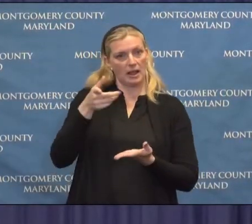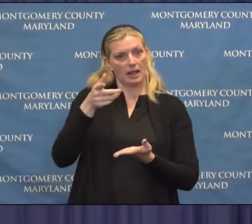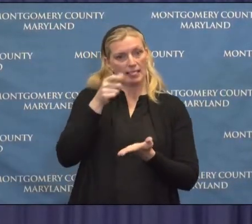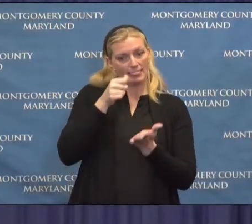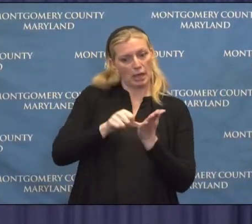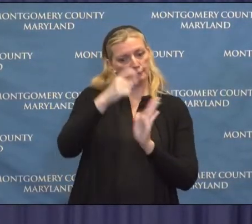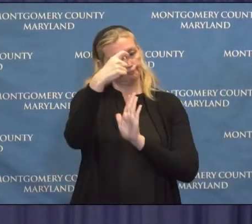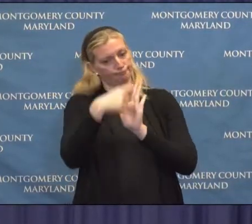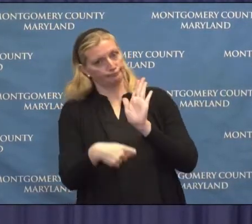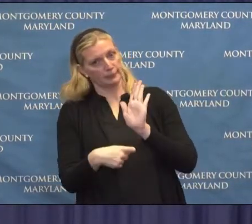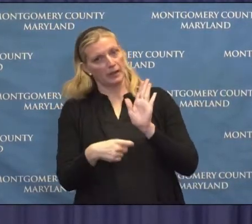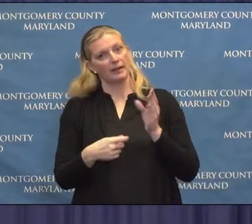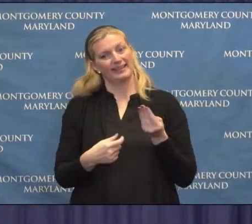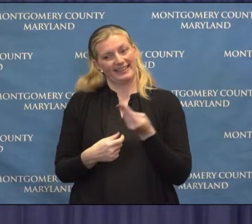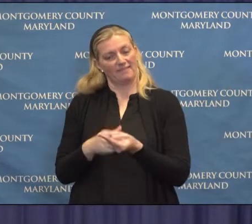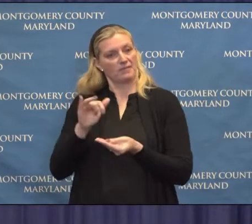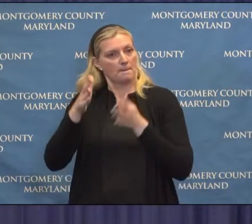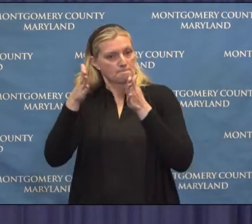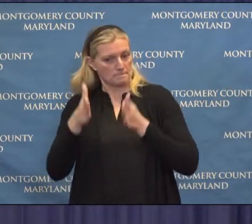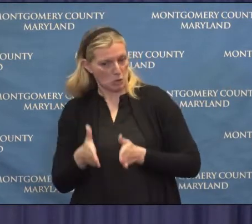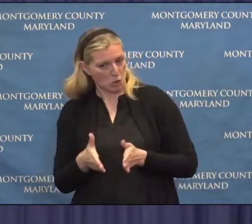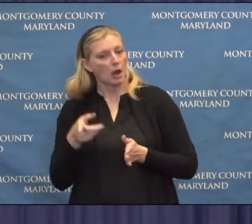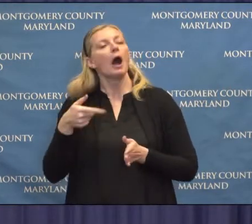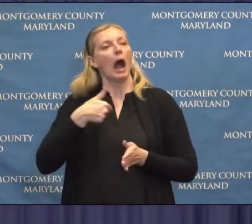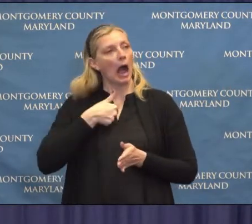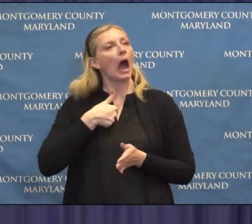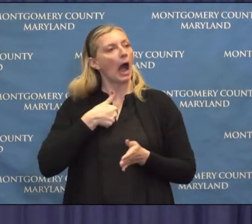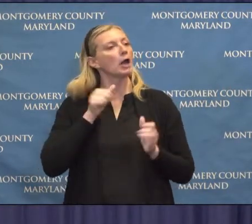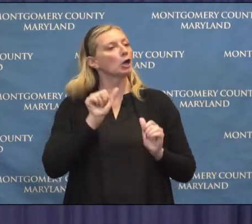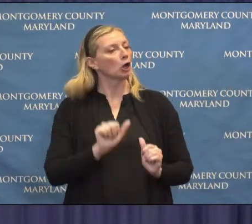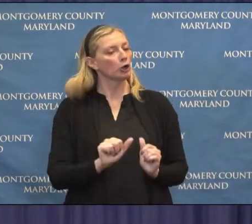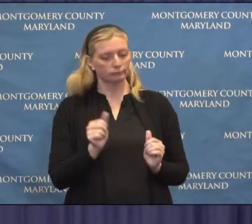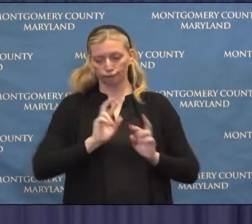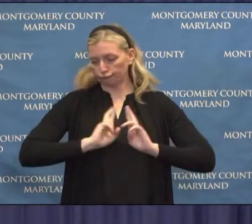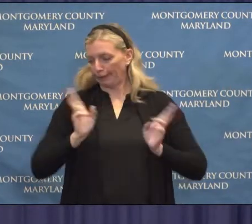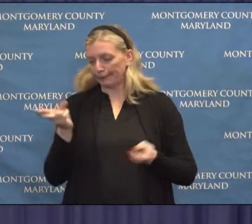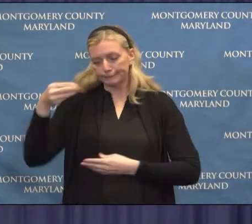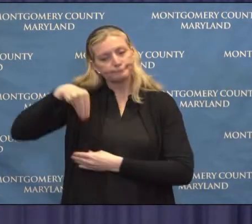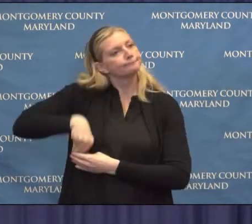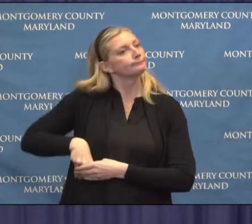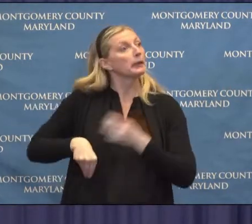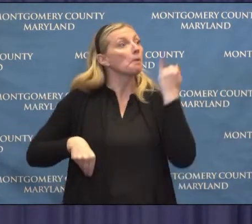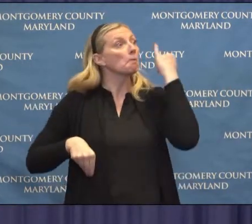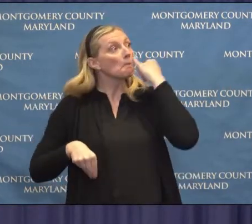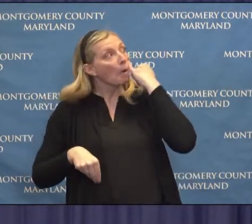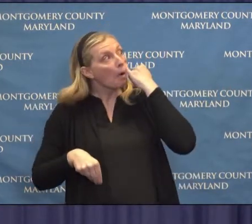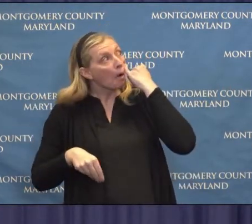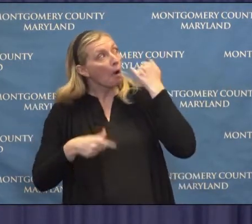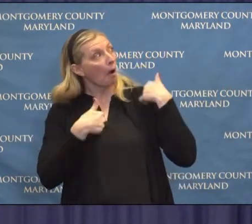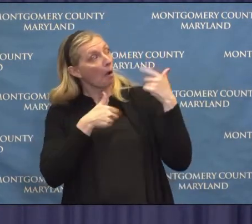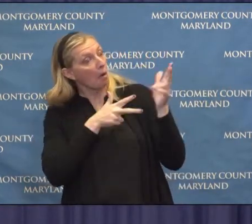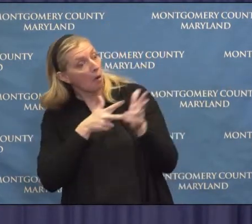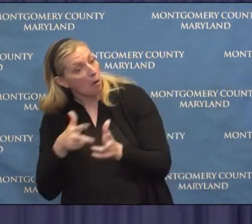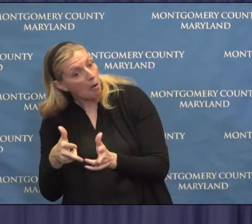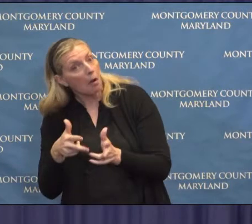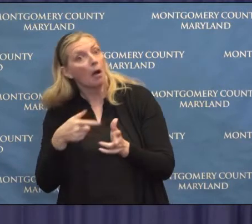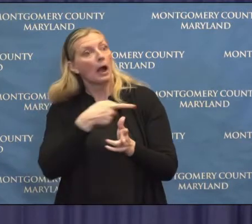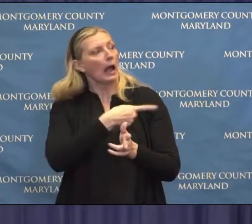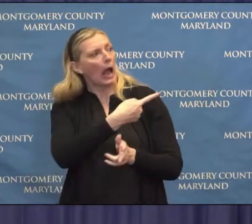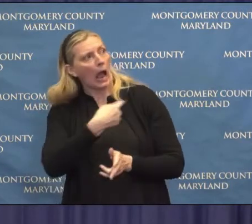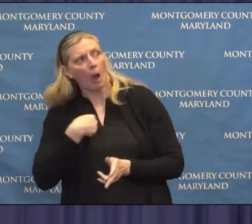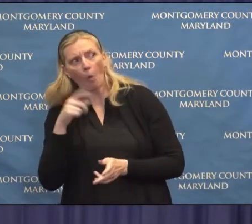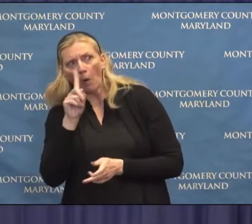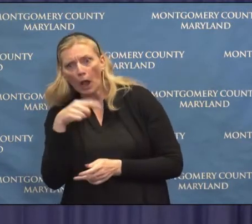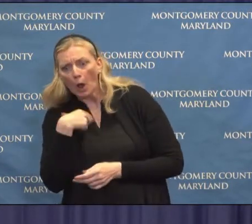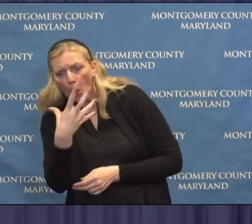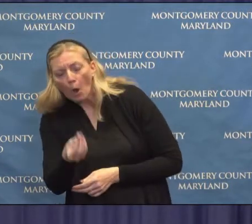carry in their vehicle and present to a law enforcement officer should they be stopped, to provide proof